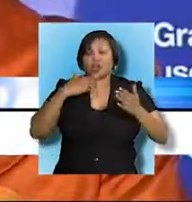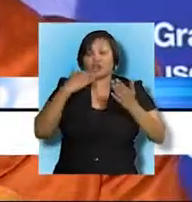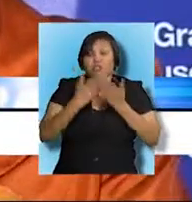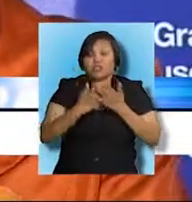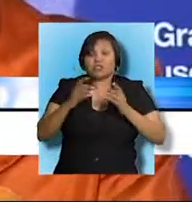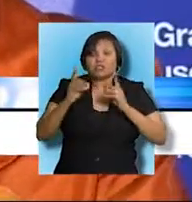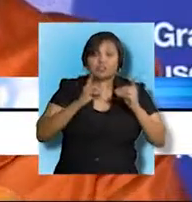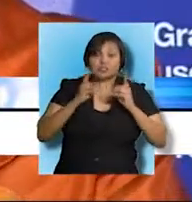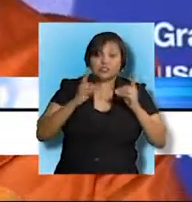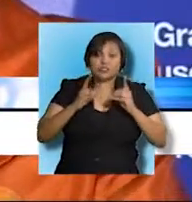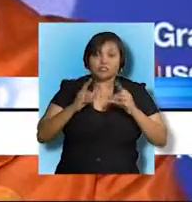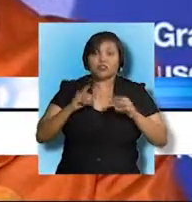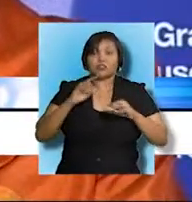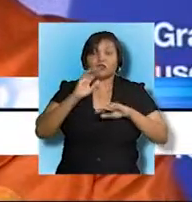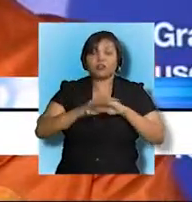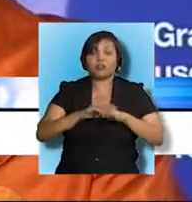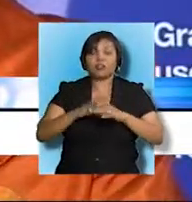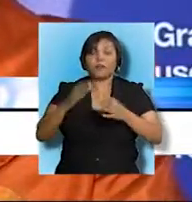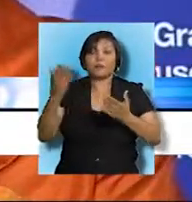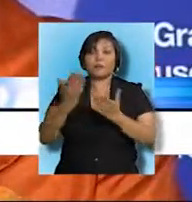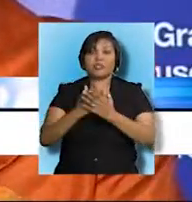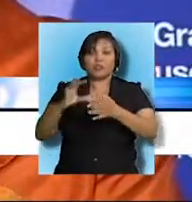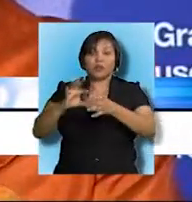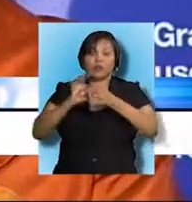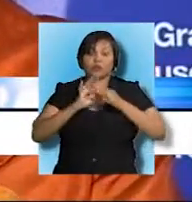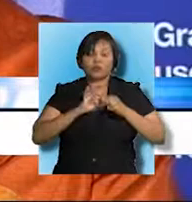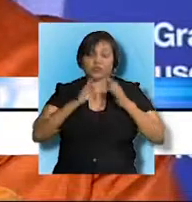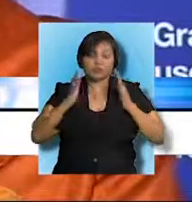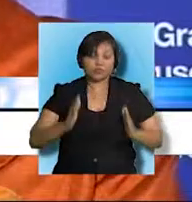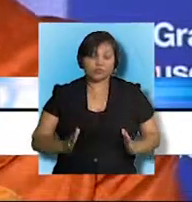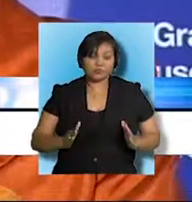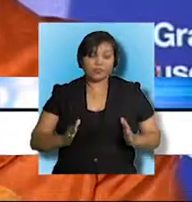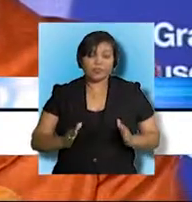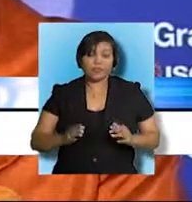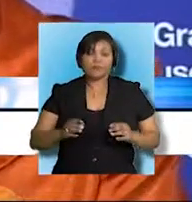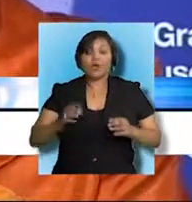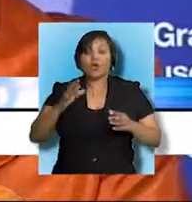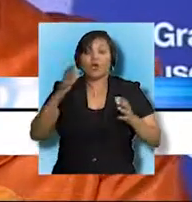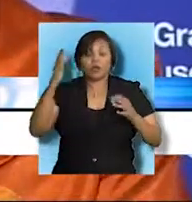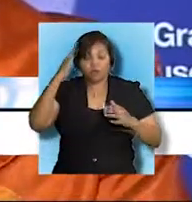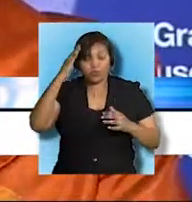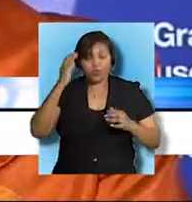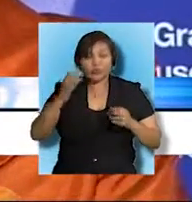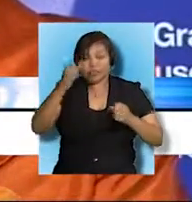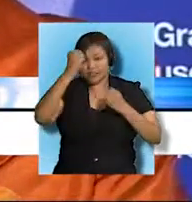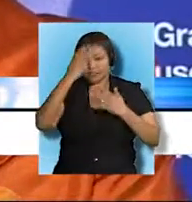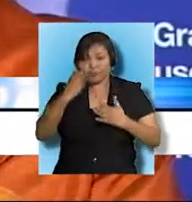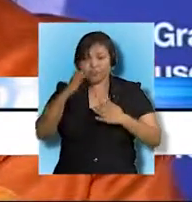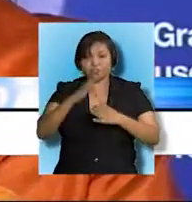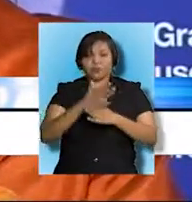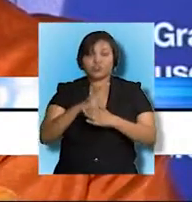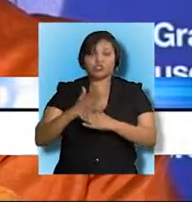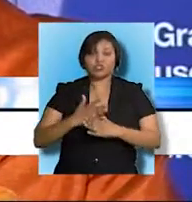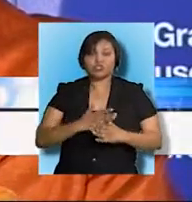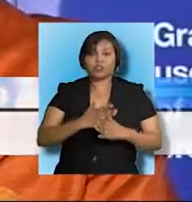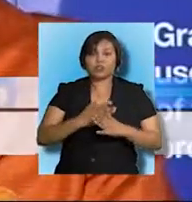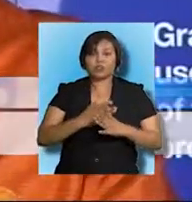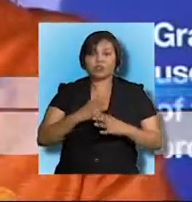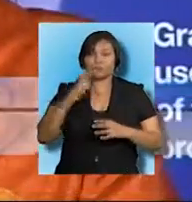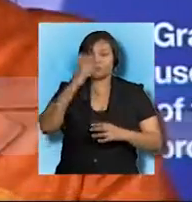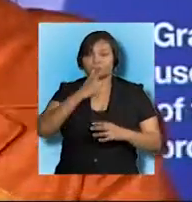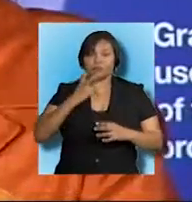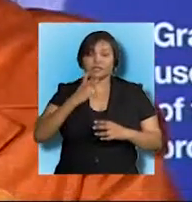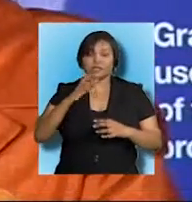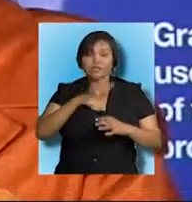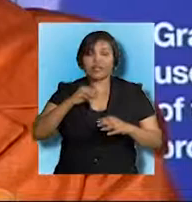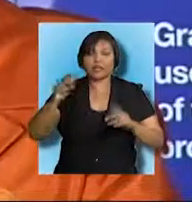concentration. The discussion was rich, and I'm absolutely certain the information shared by both of our presenters and participants